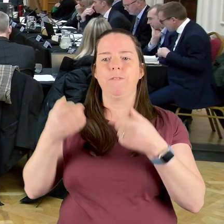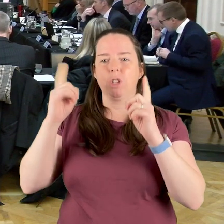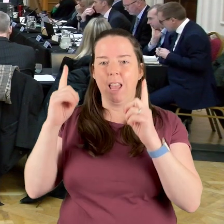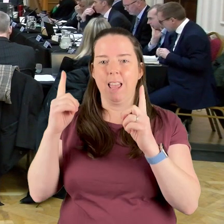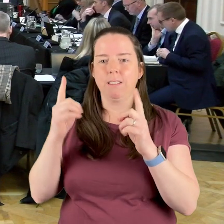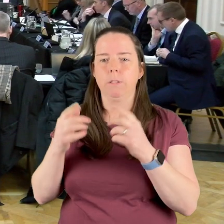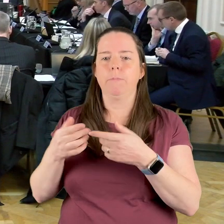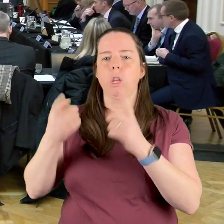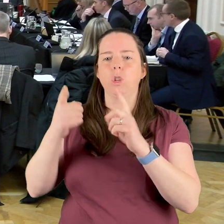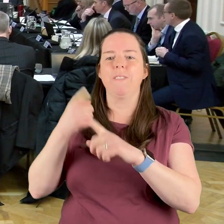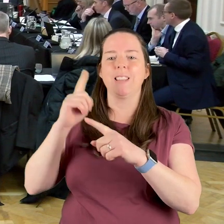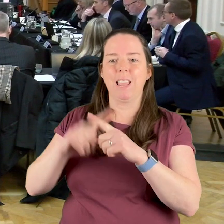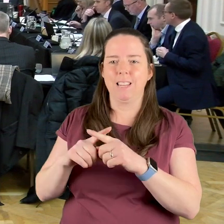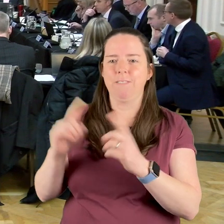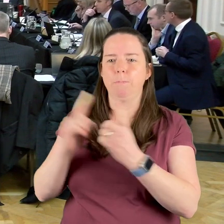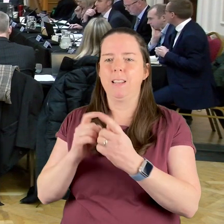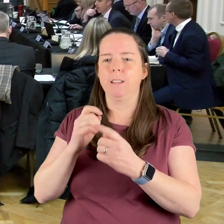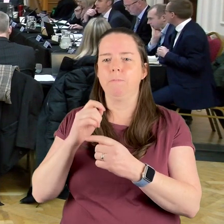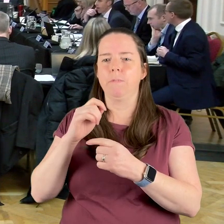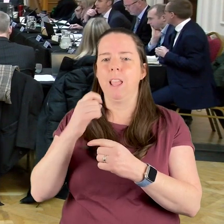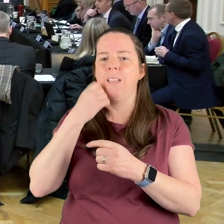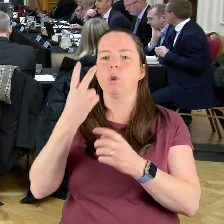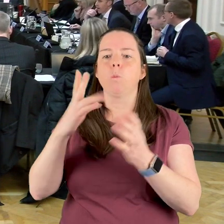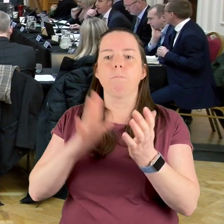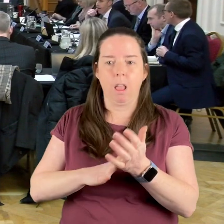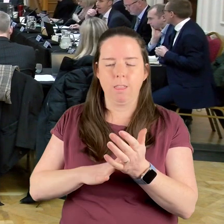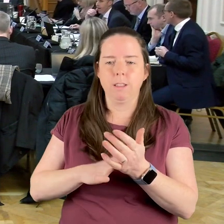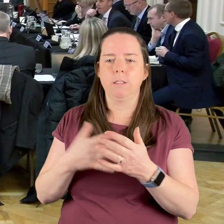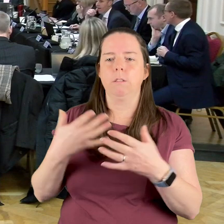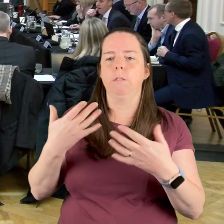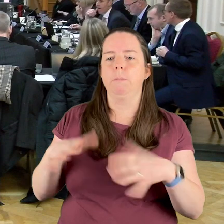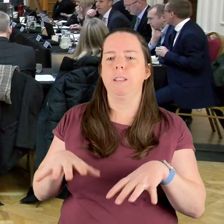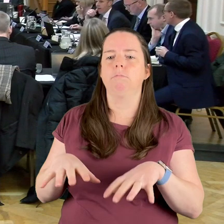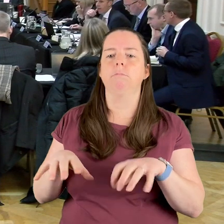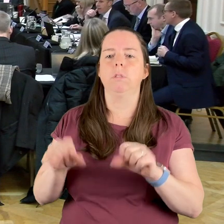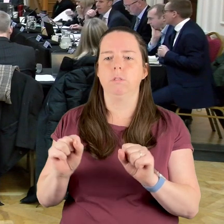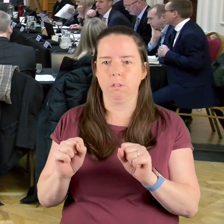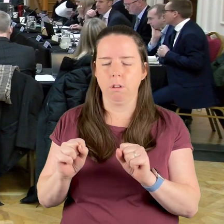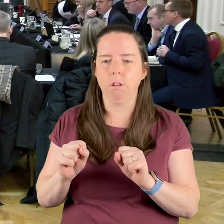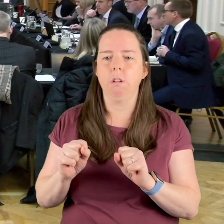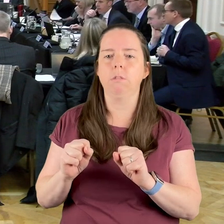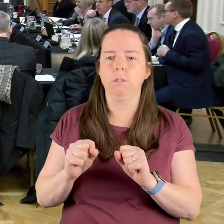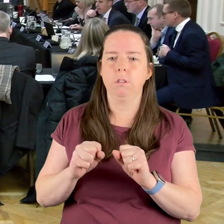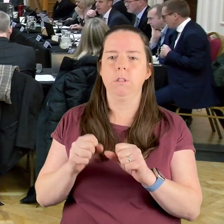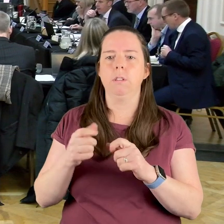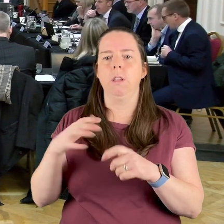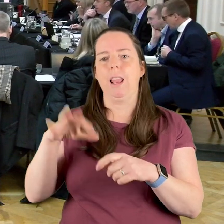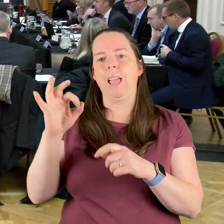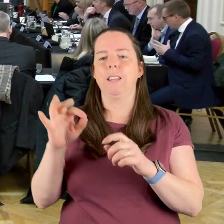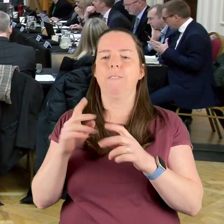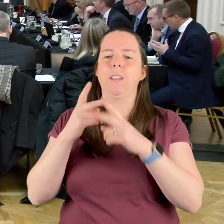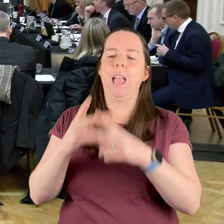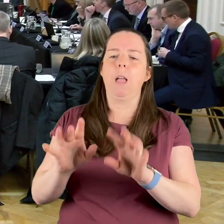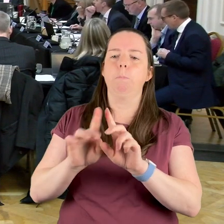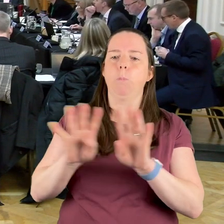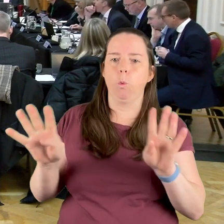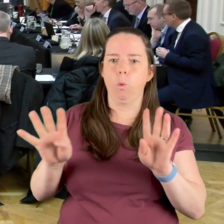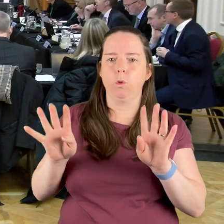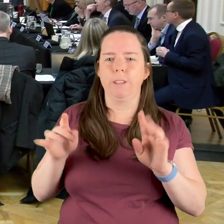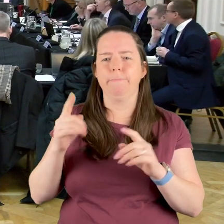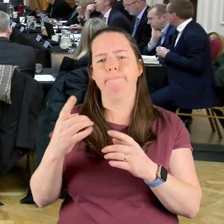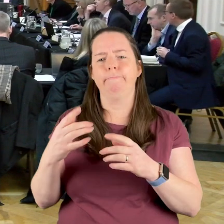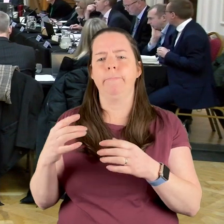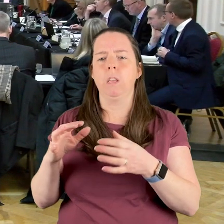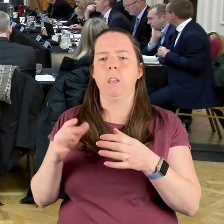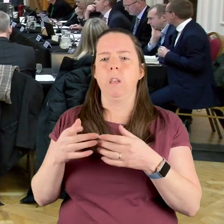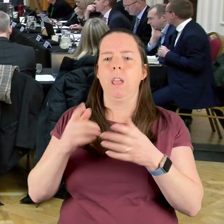some governance structures. So we have an APC board of chairs, chief execs, that meets once every 2 months. And we've implemented now an